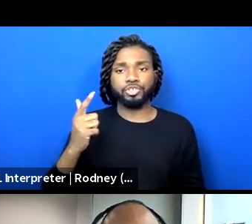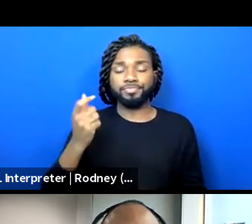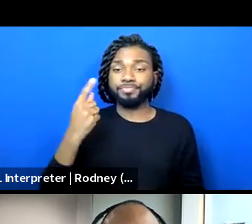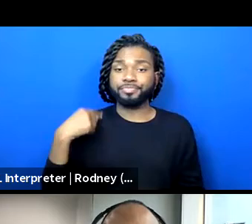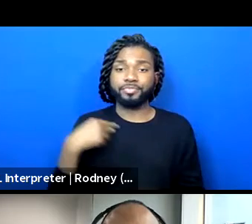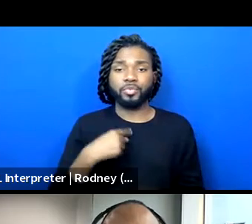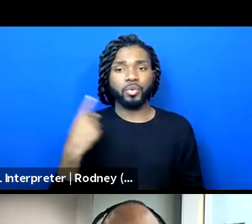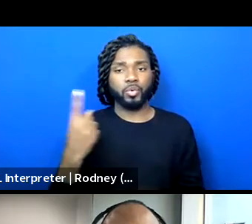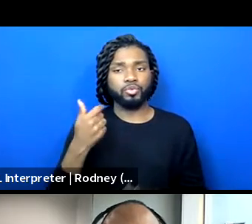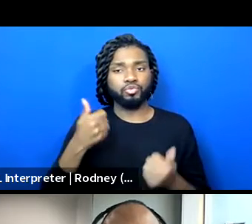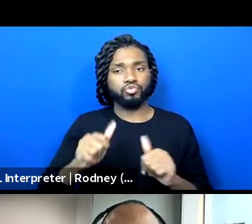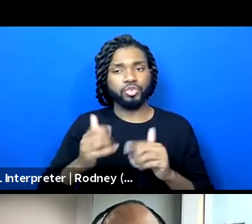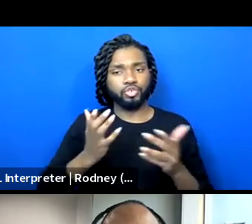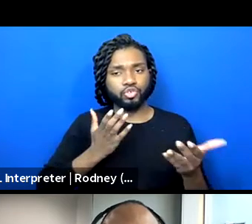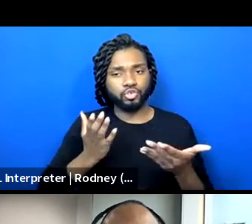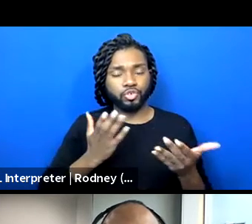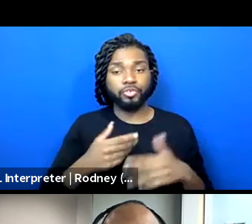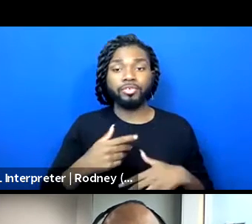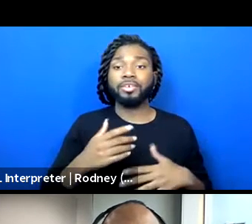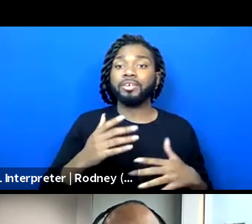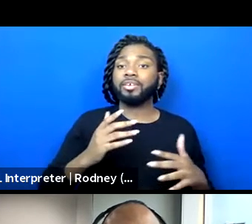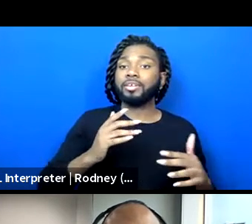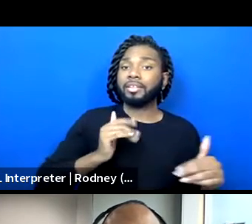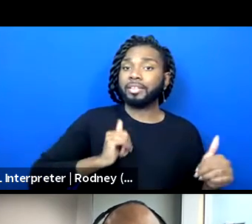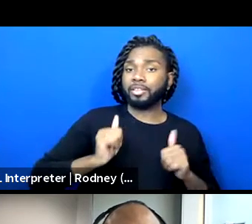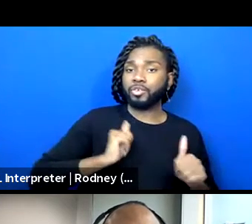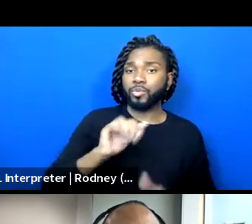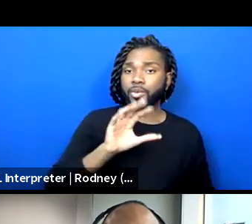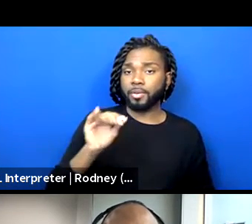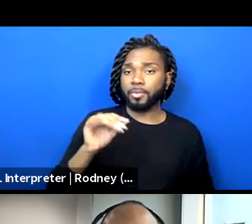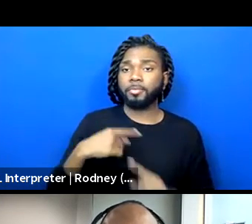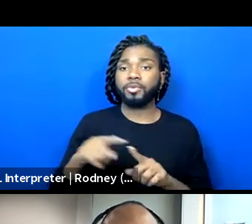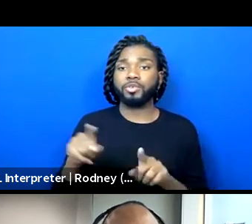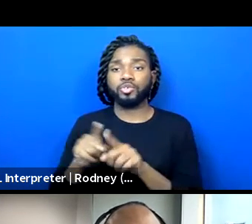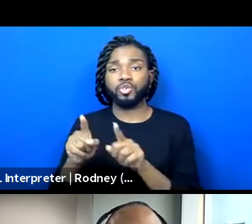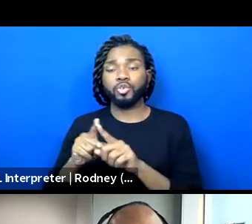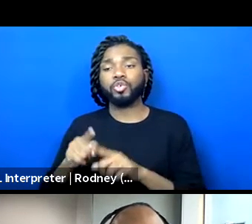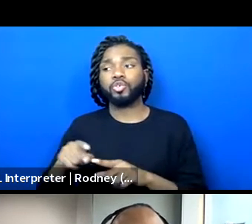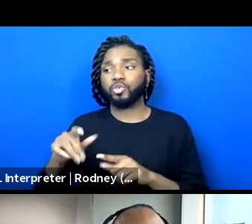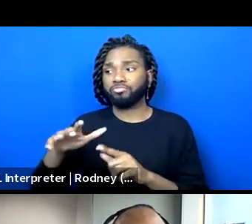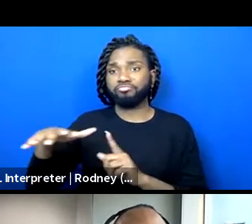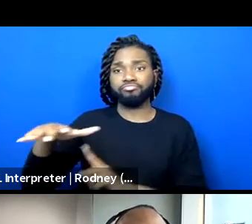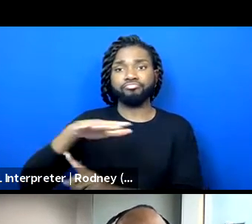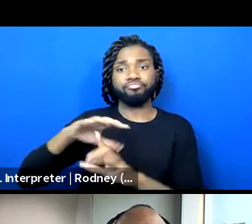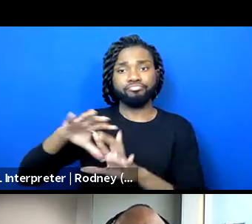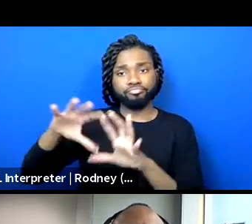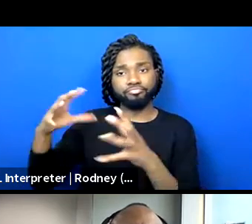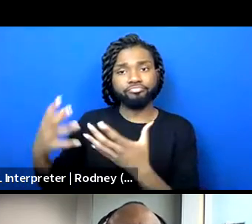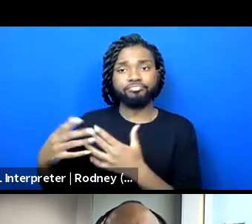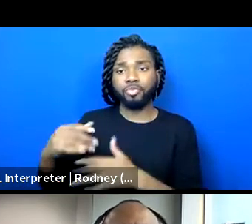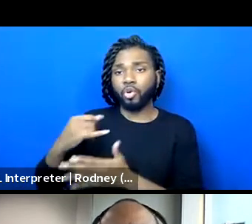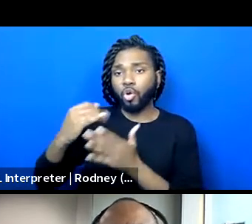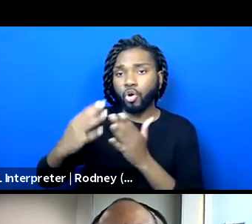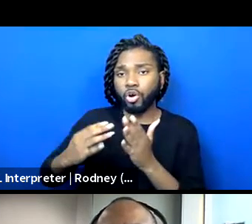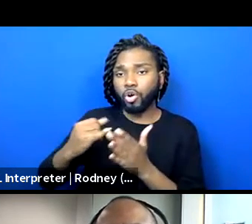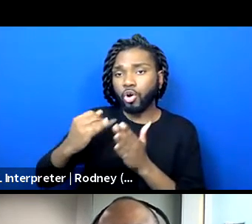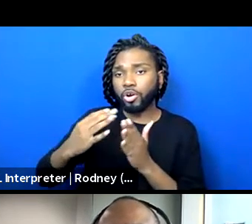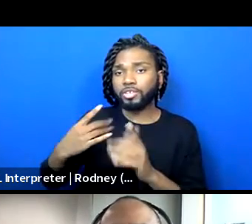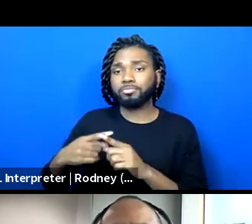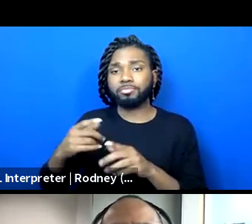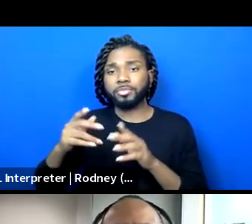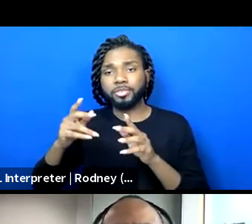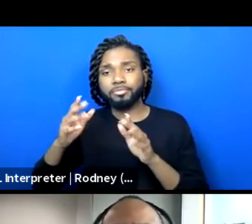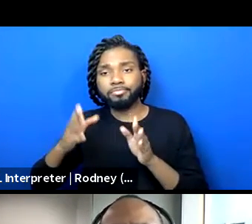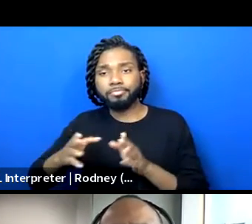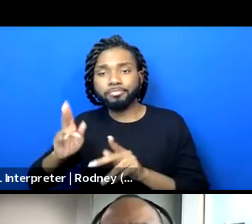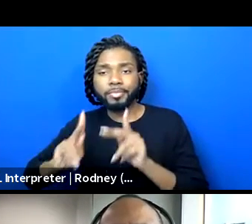both theater companies as well as the ecosystem of of artists and individuals, theater